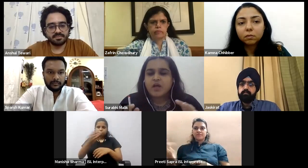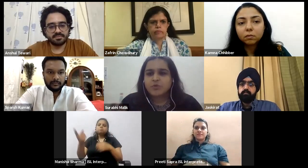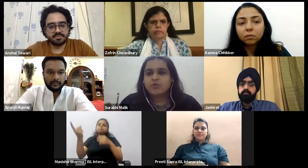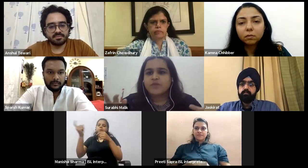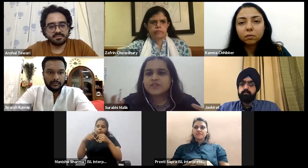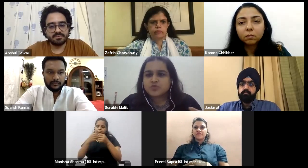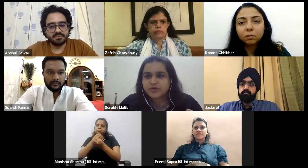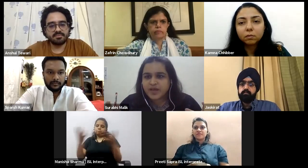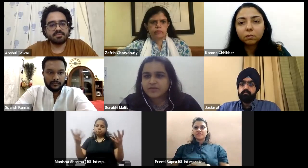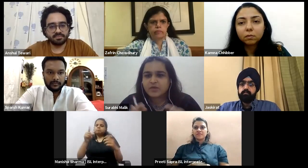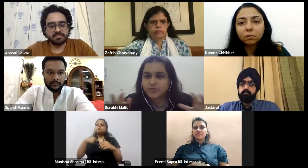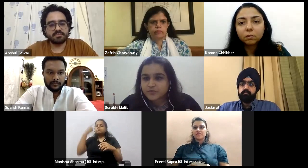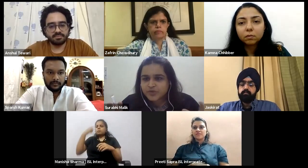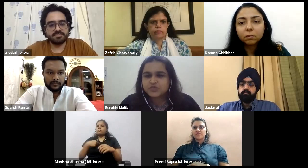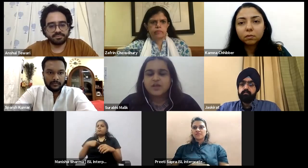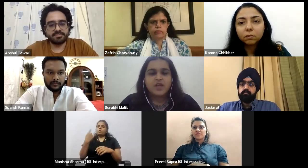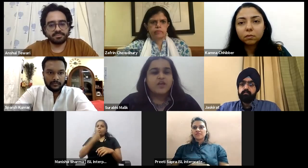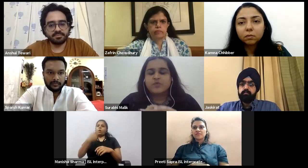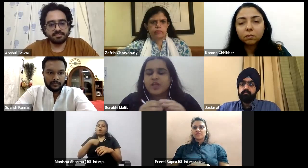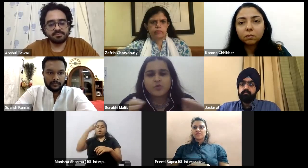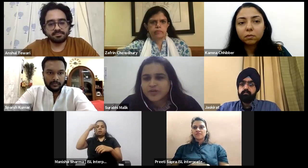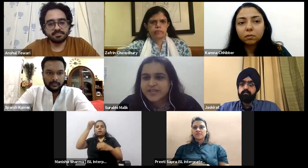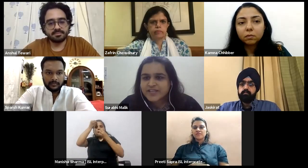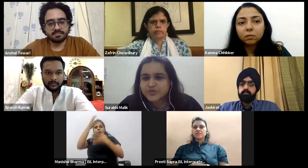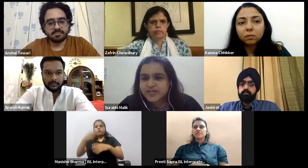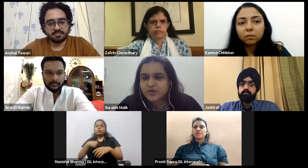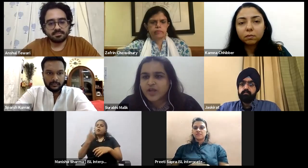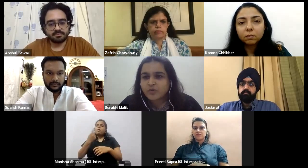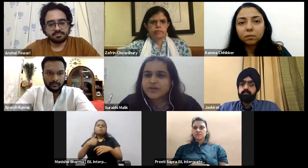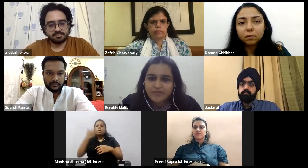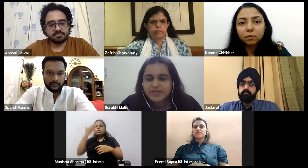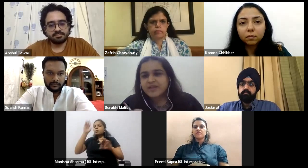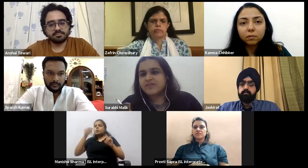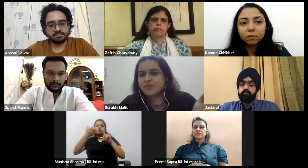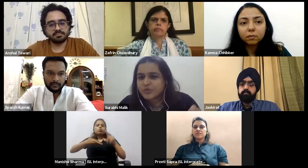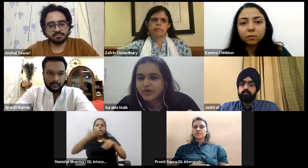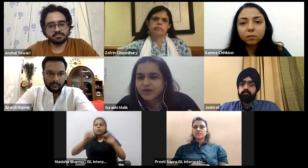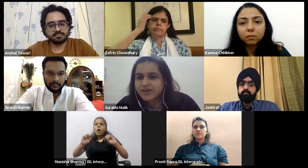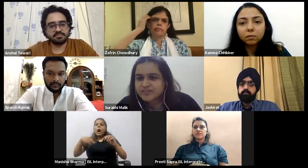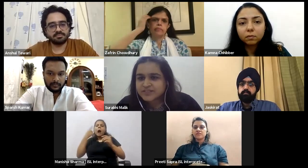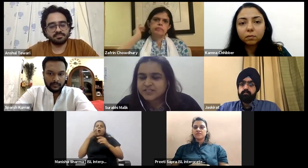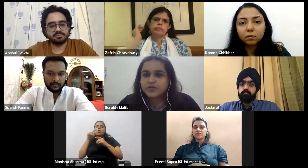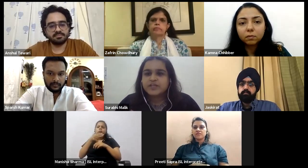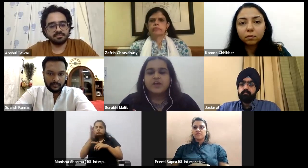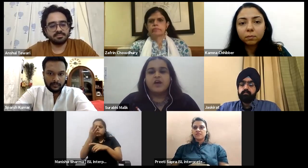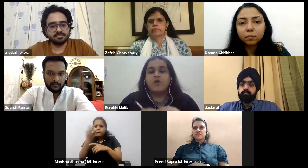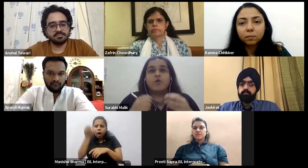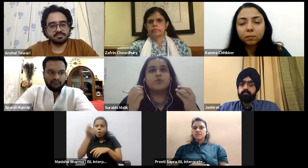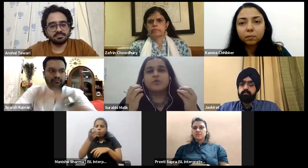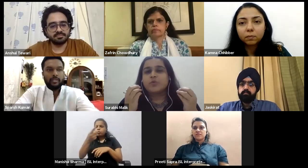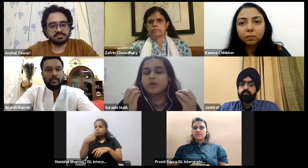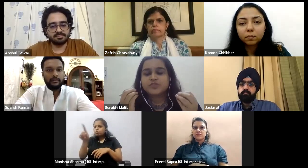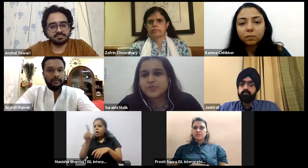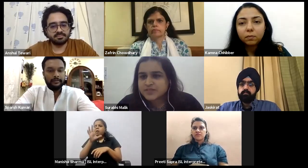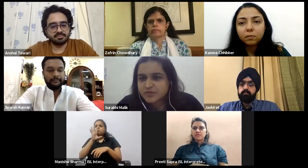let alone on this super highway of information without really any training on how to navigate, it successfully, or